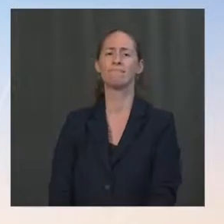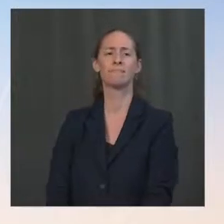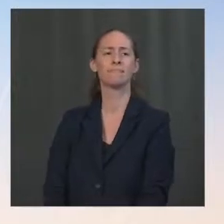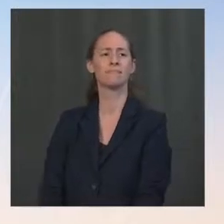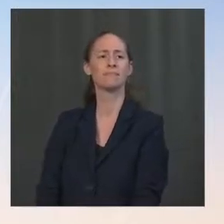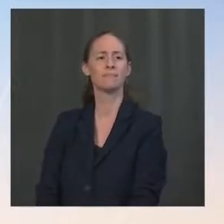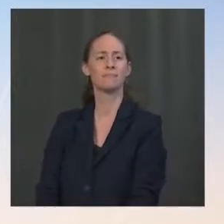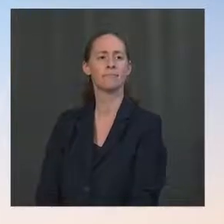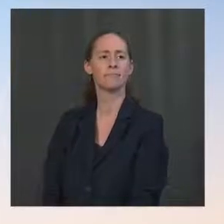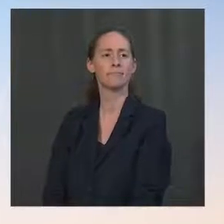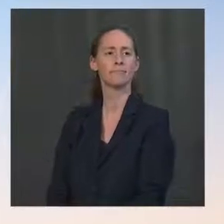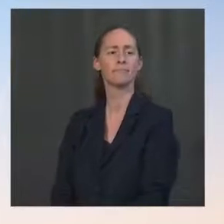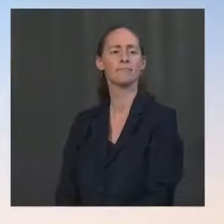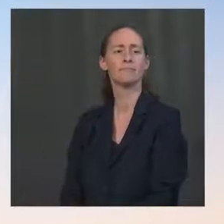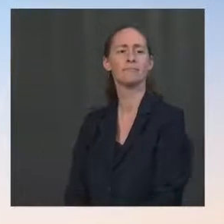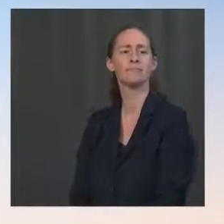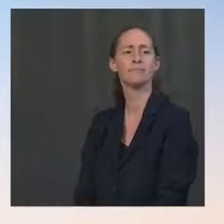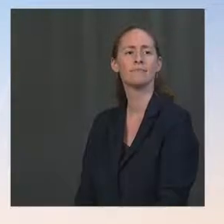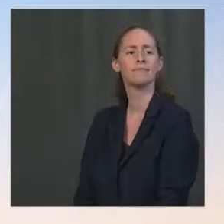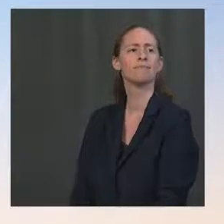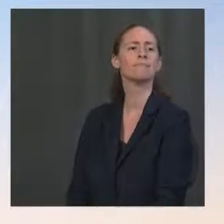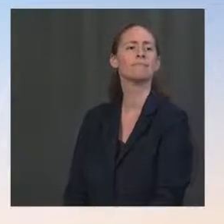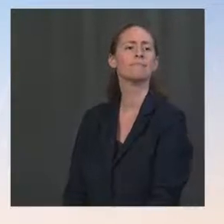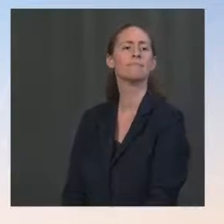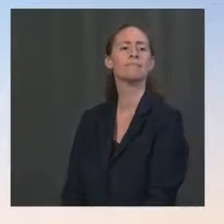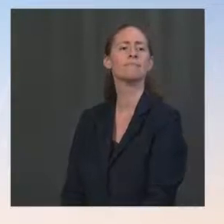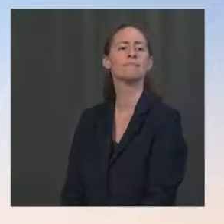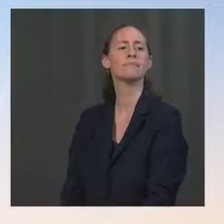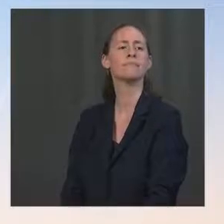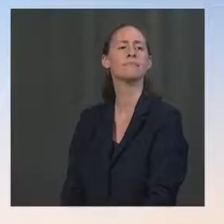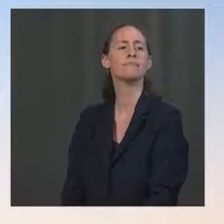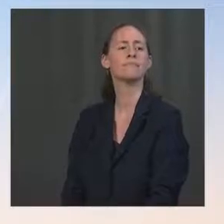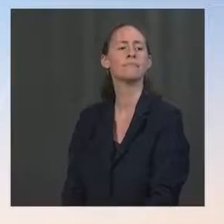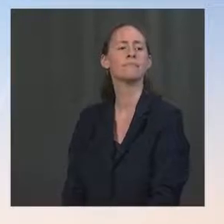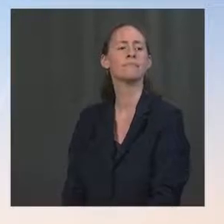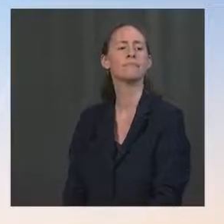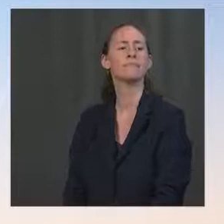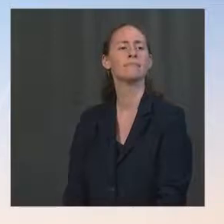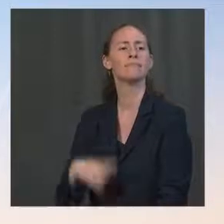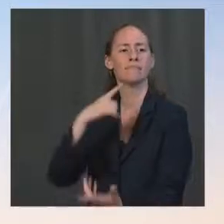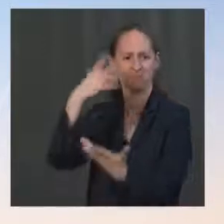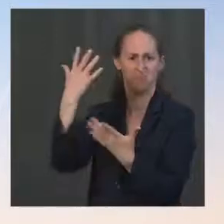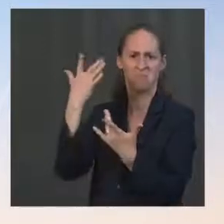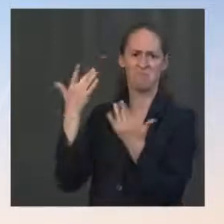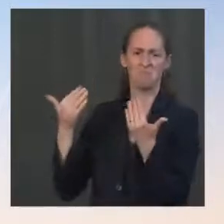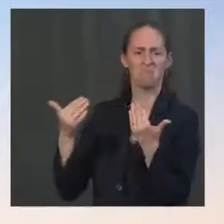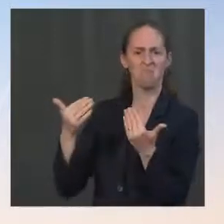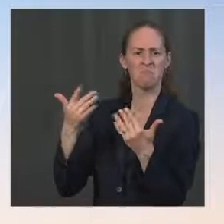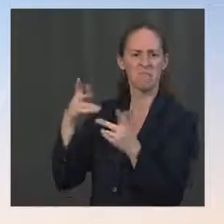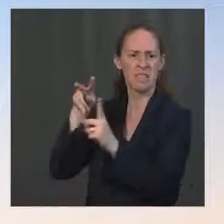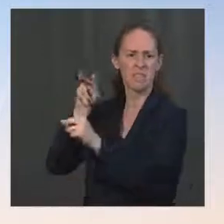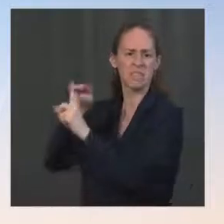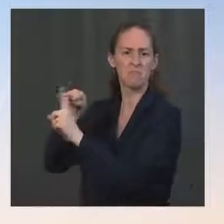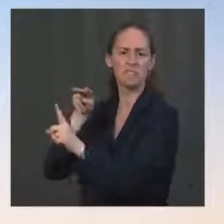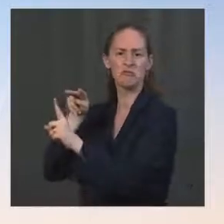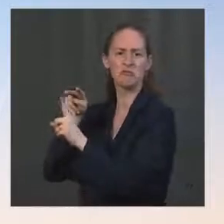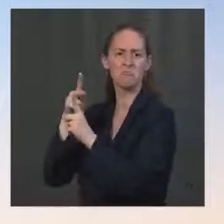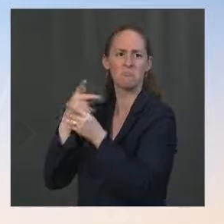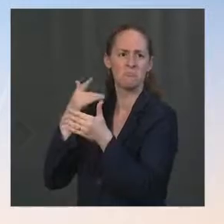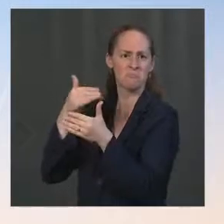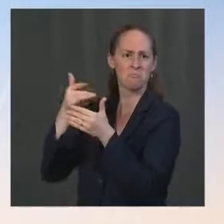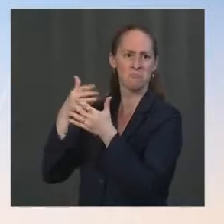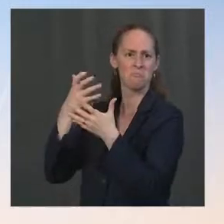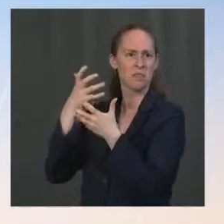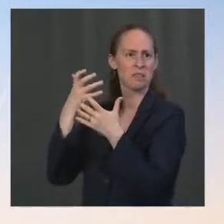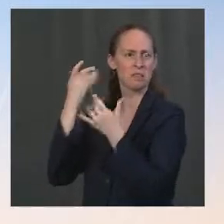targeted Secretary of State Blinken. They went so far as to introduce impeachment articles today. Does the president still have confidence in the Secretary of State, and what is the White